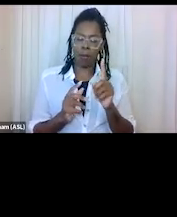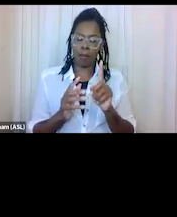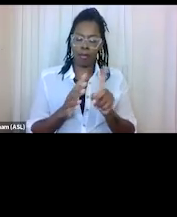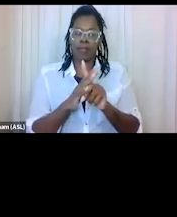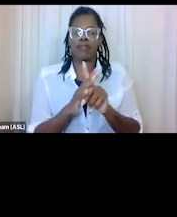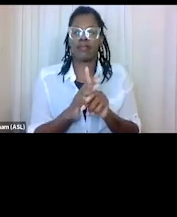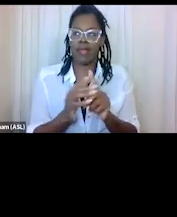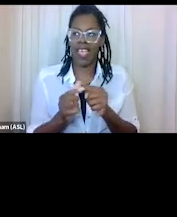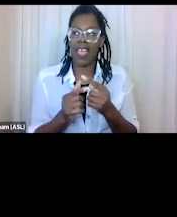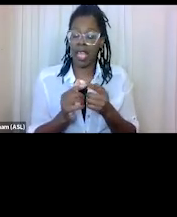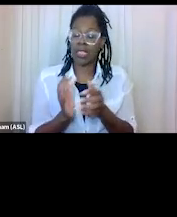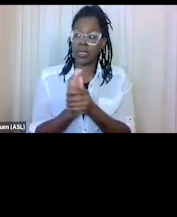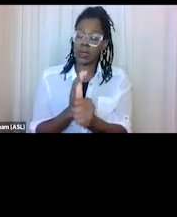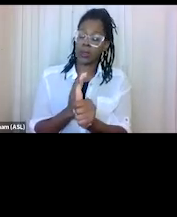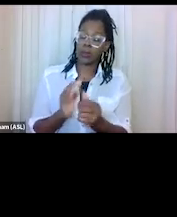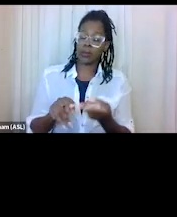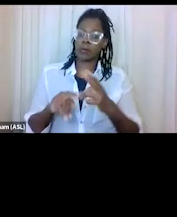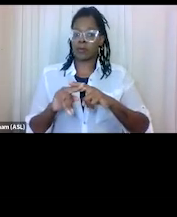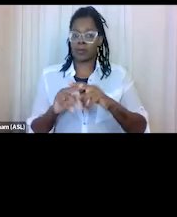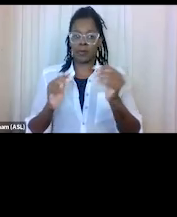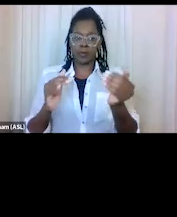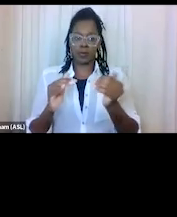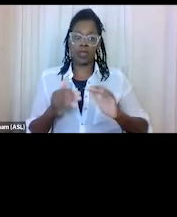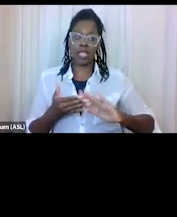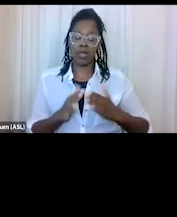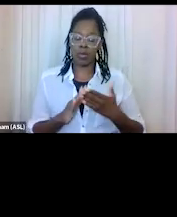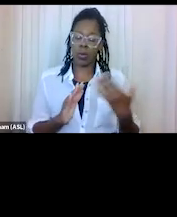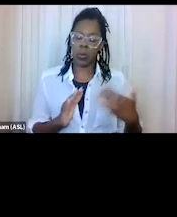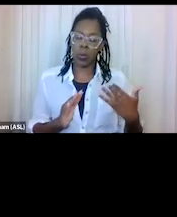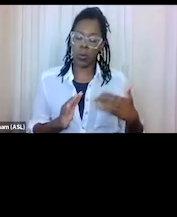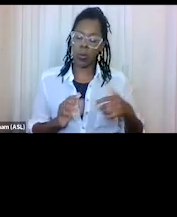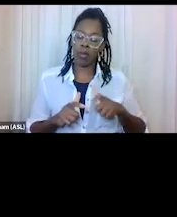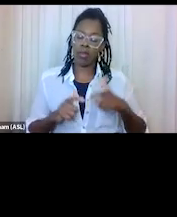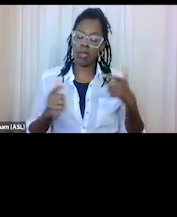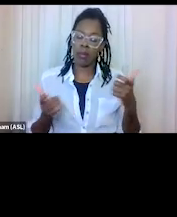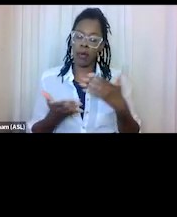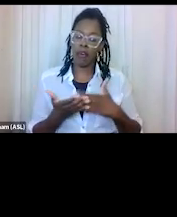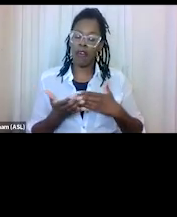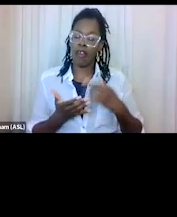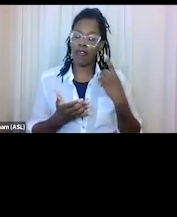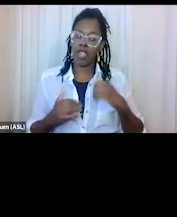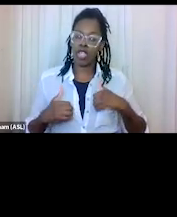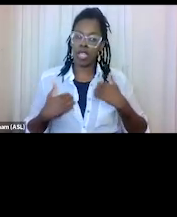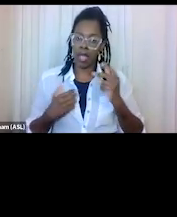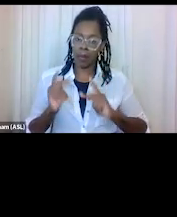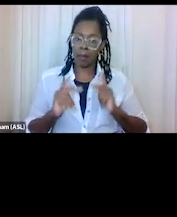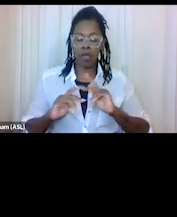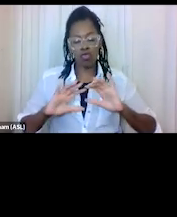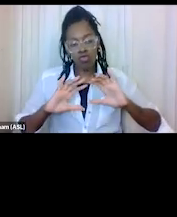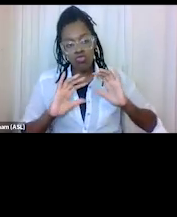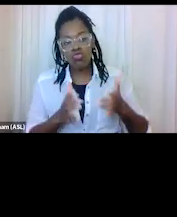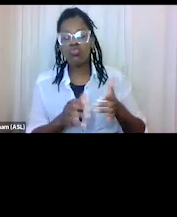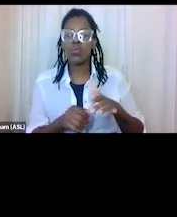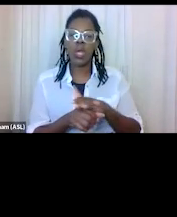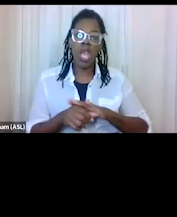their competency. Community is also a really big factor for young people. Groups and spaces where young people can